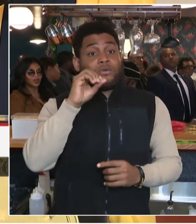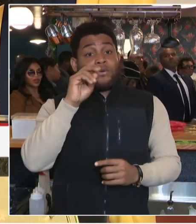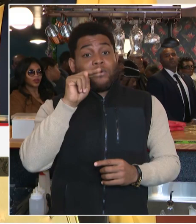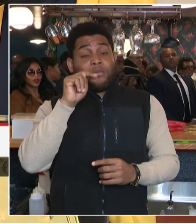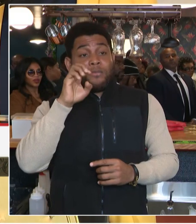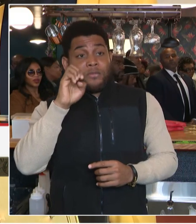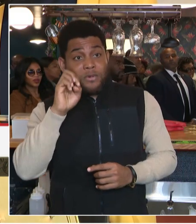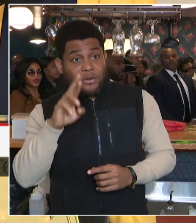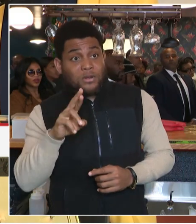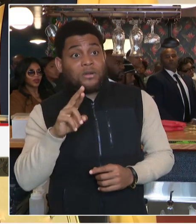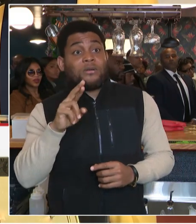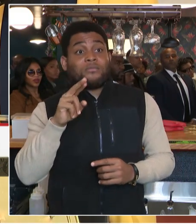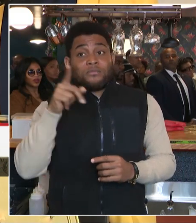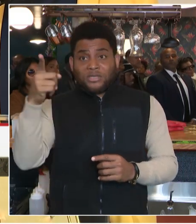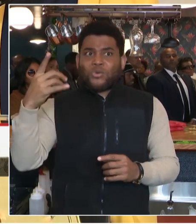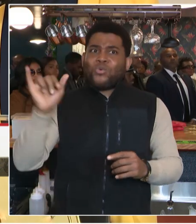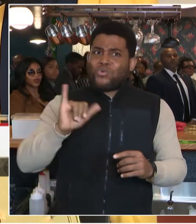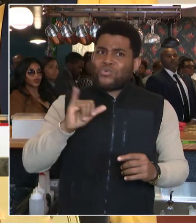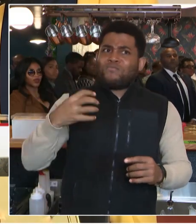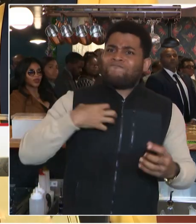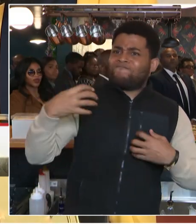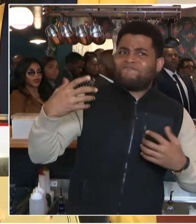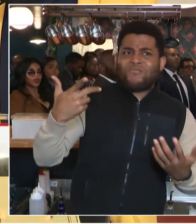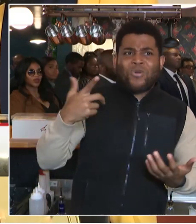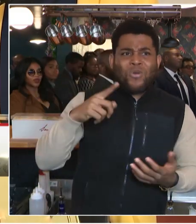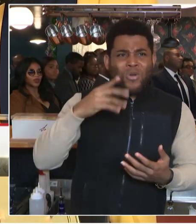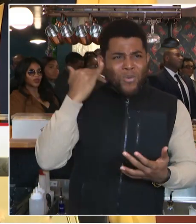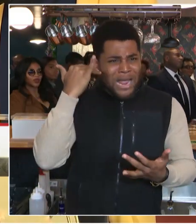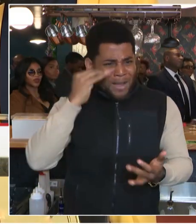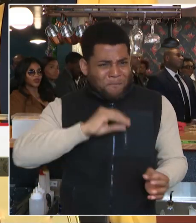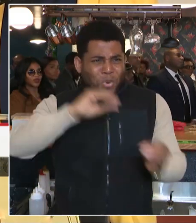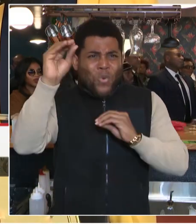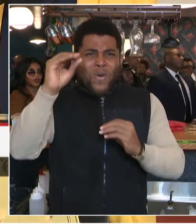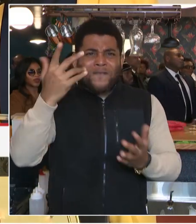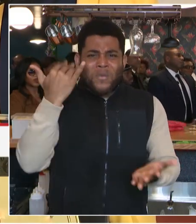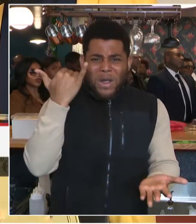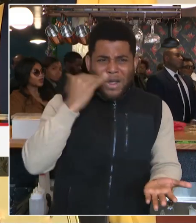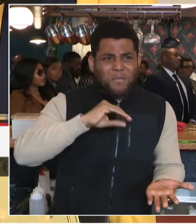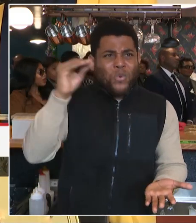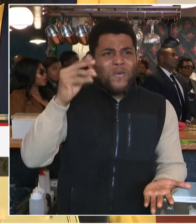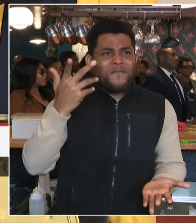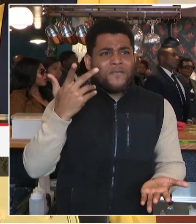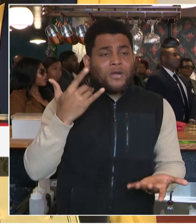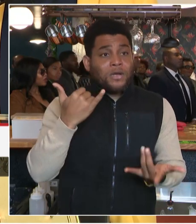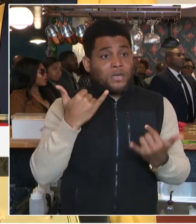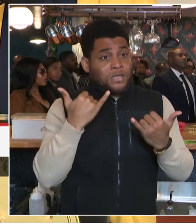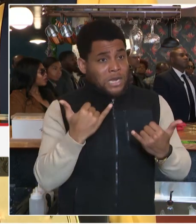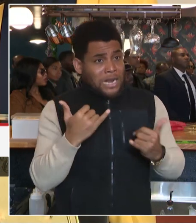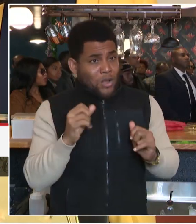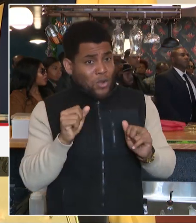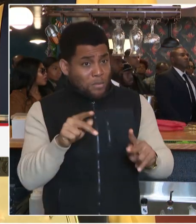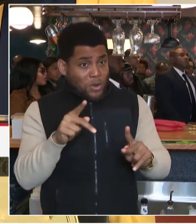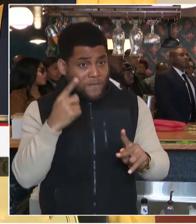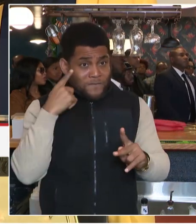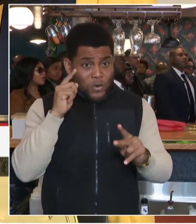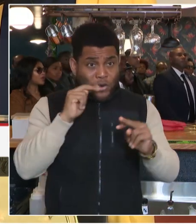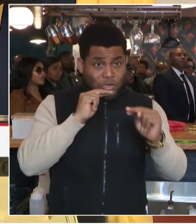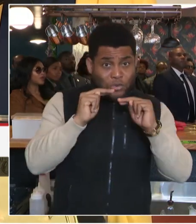the deputy mayor in a difficult position to negotiate with these people over completely unrelated things like